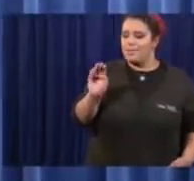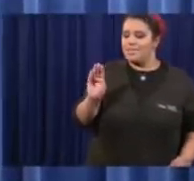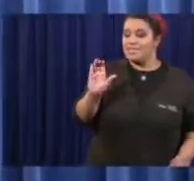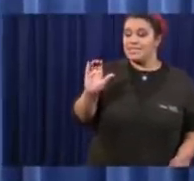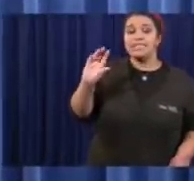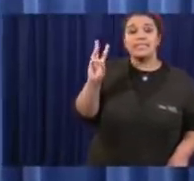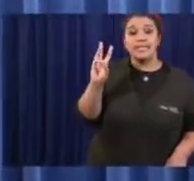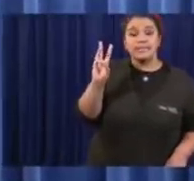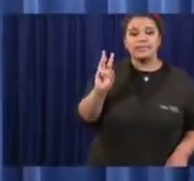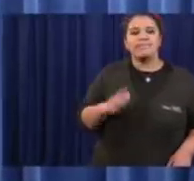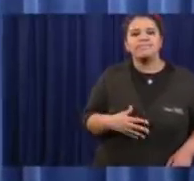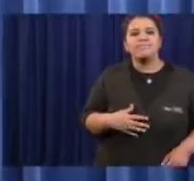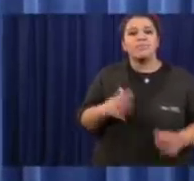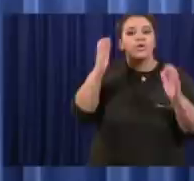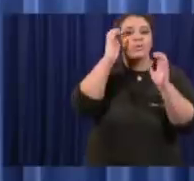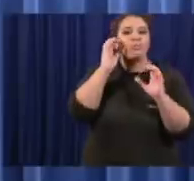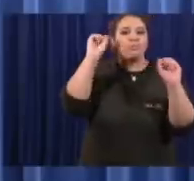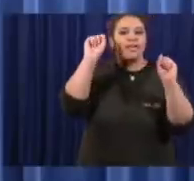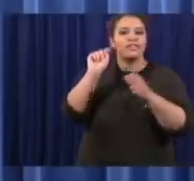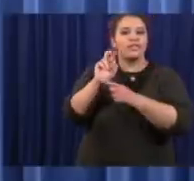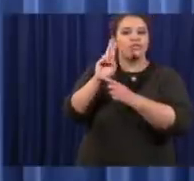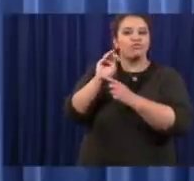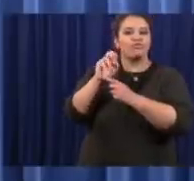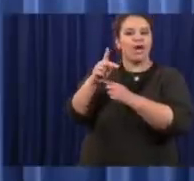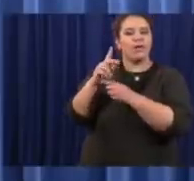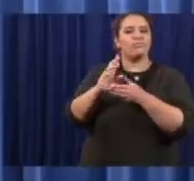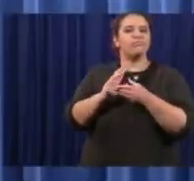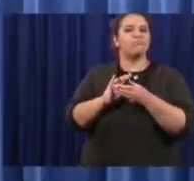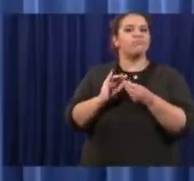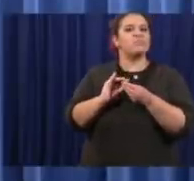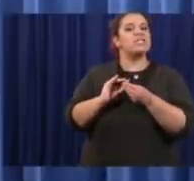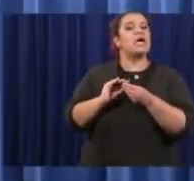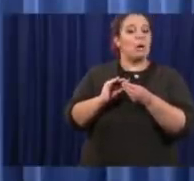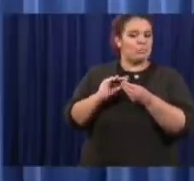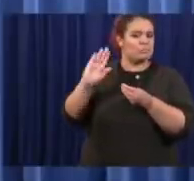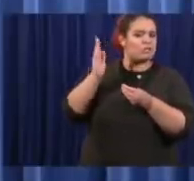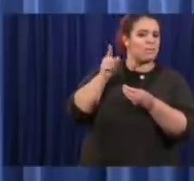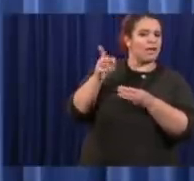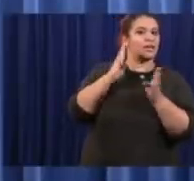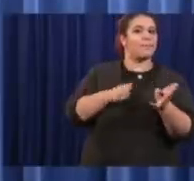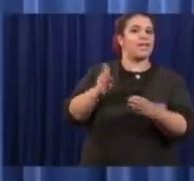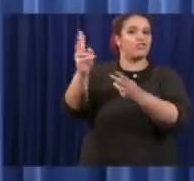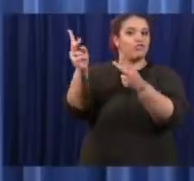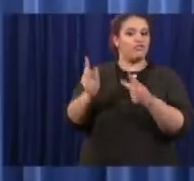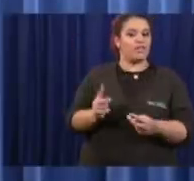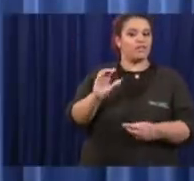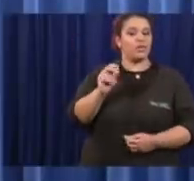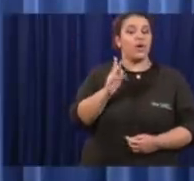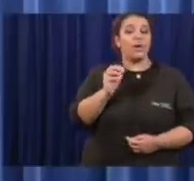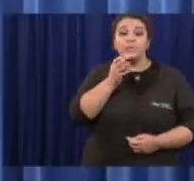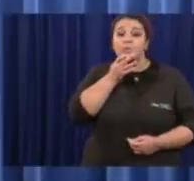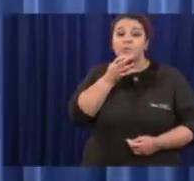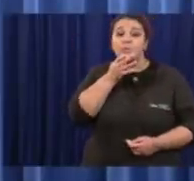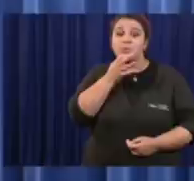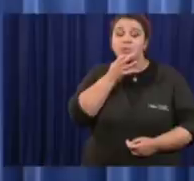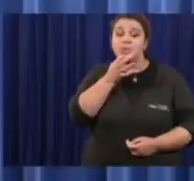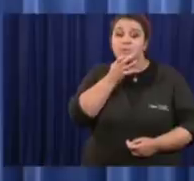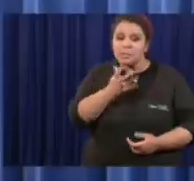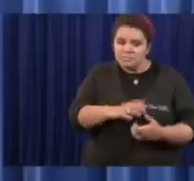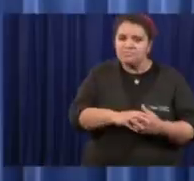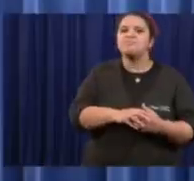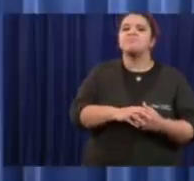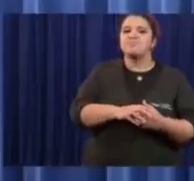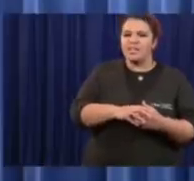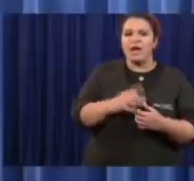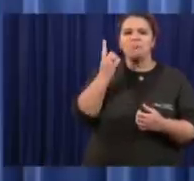he may be visiting Ohio very soon, and I was wondering if you had talked to the administration about that. And his visits, should